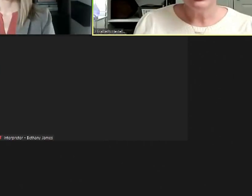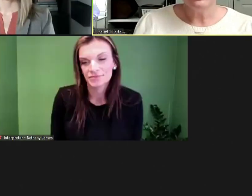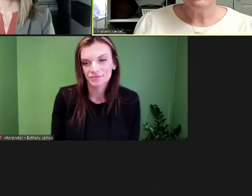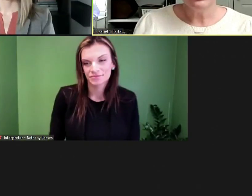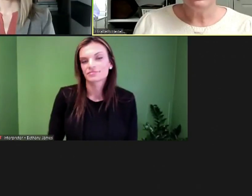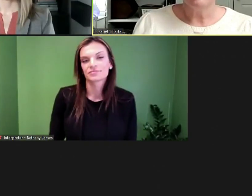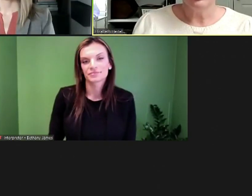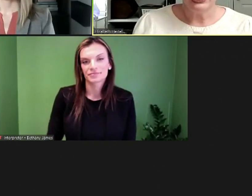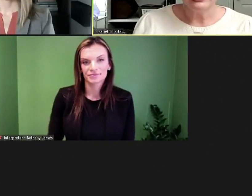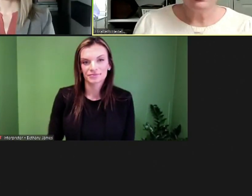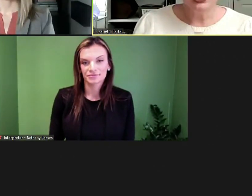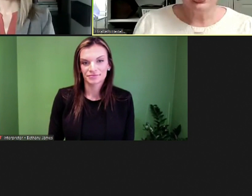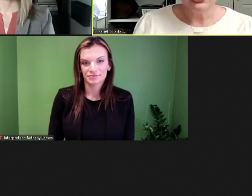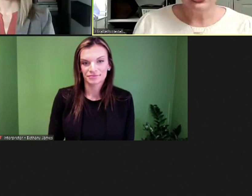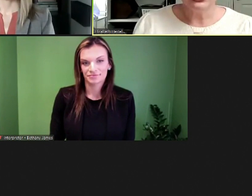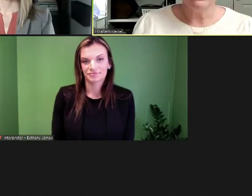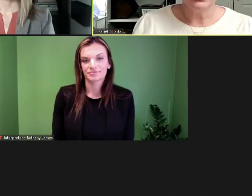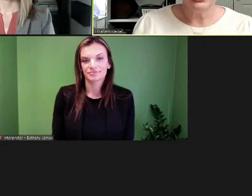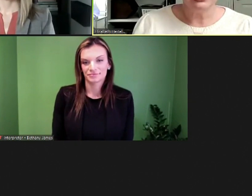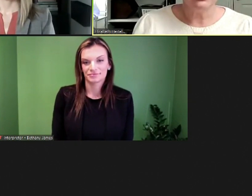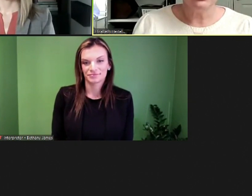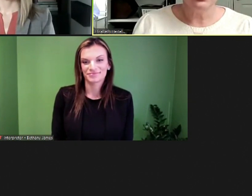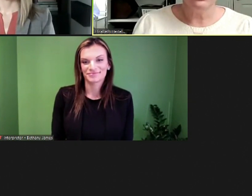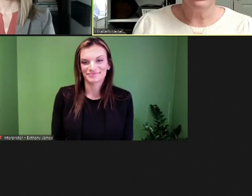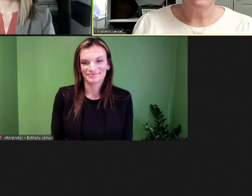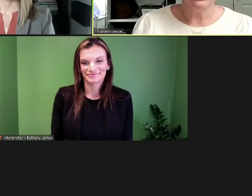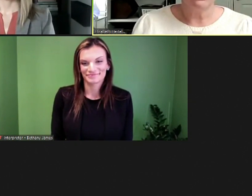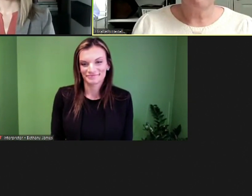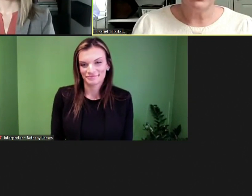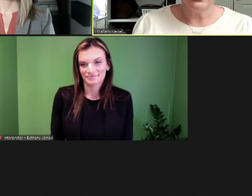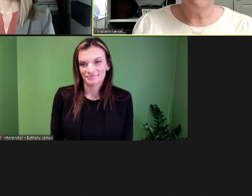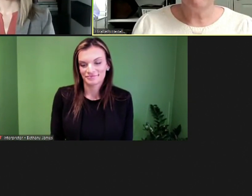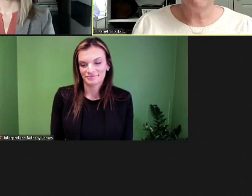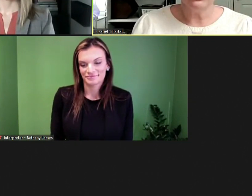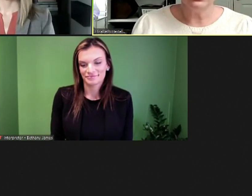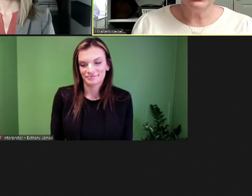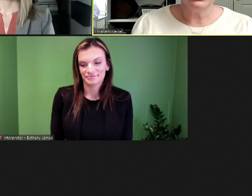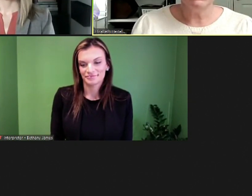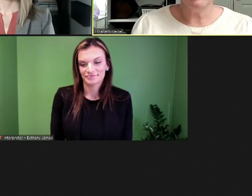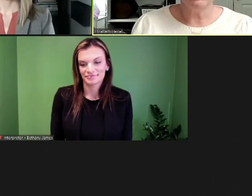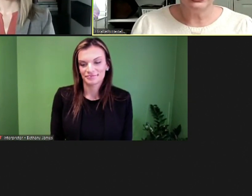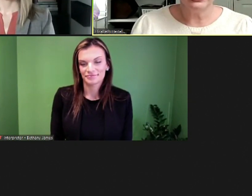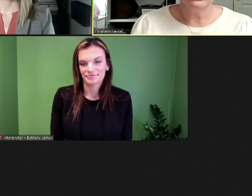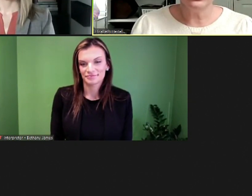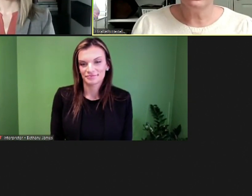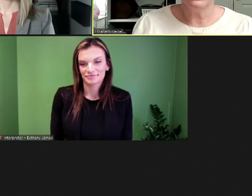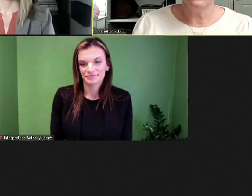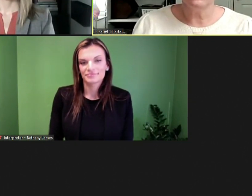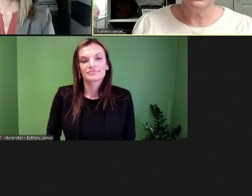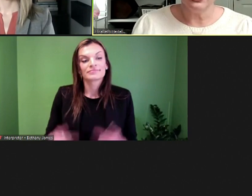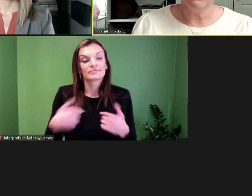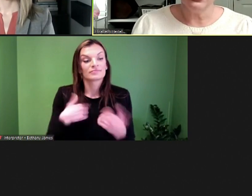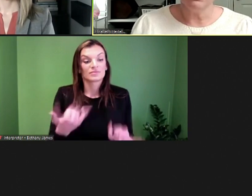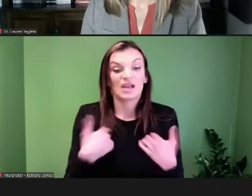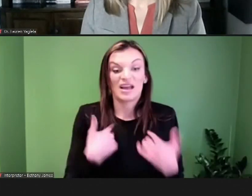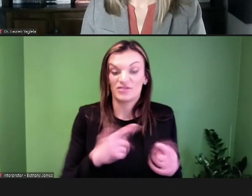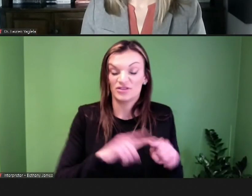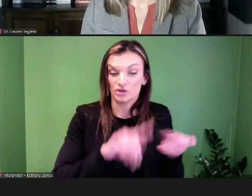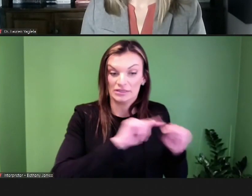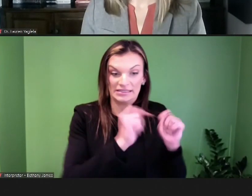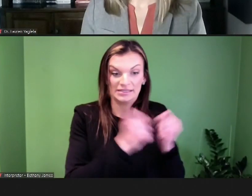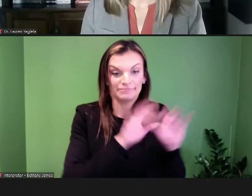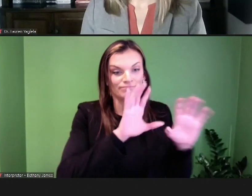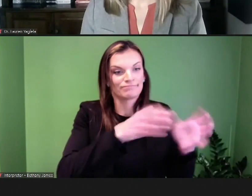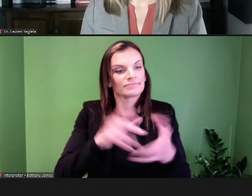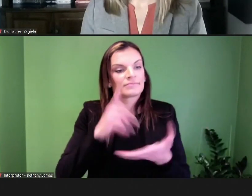federal officials to support hospitals and their staffing needs. There are now 5 federal teams mobilized to assist with staffing and patient